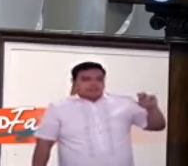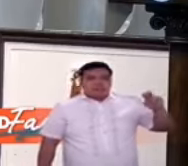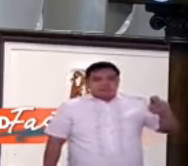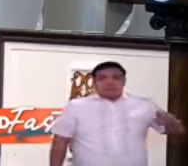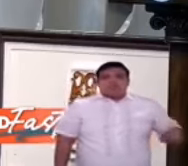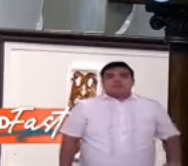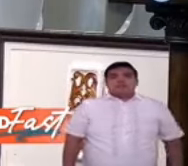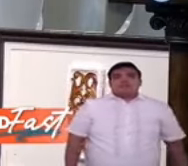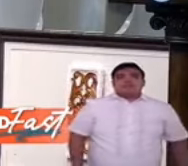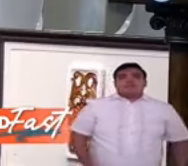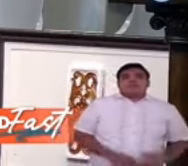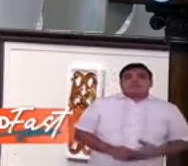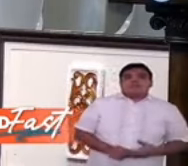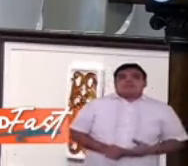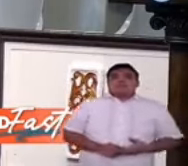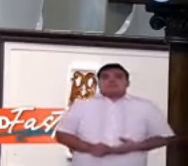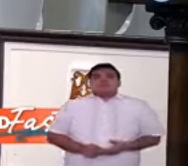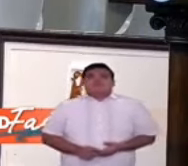Ang nag-amen, walay anak.